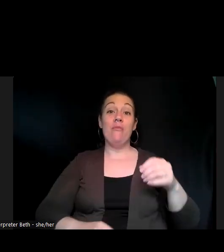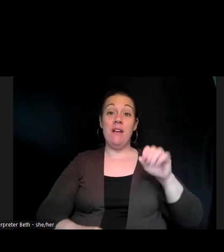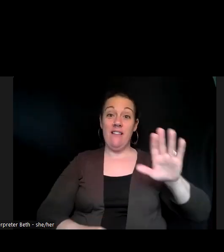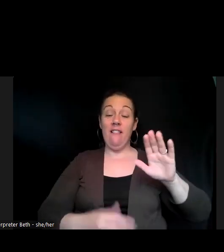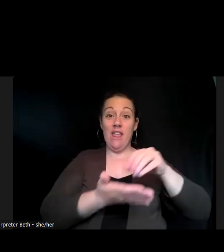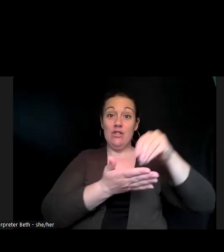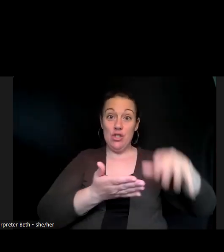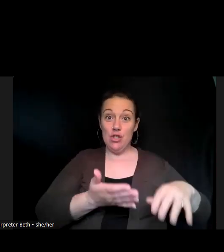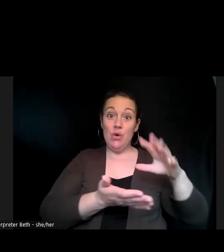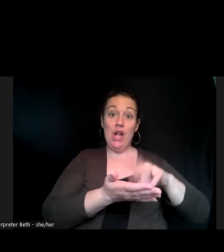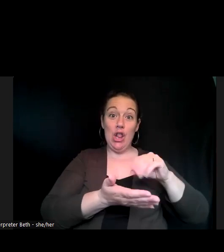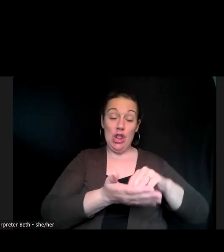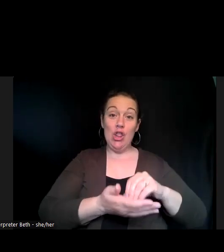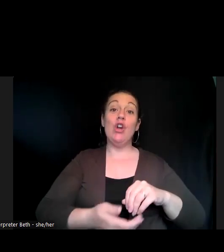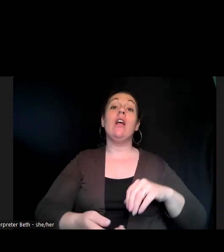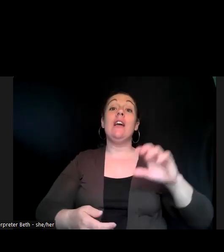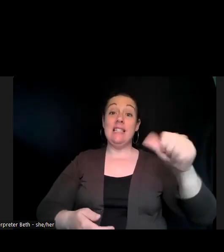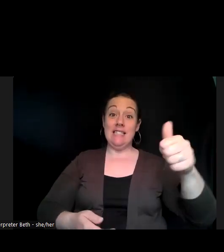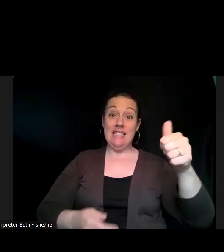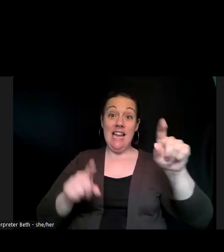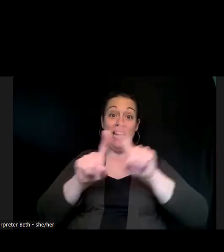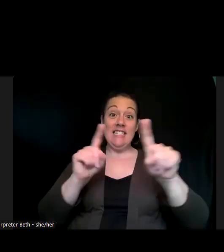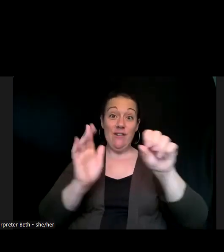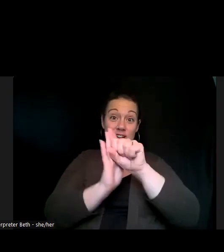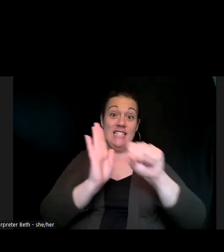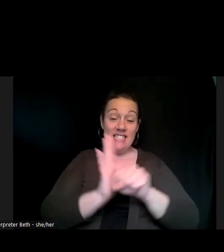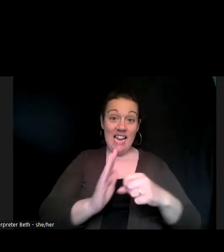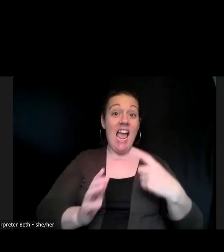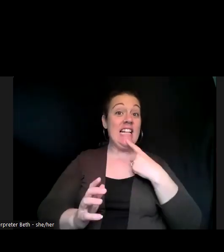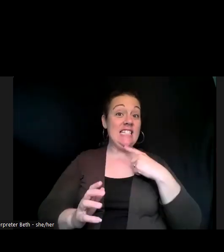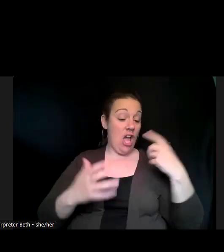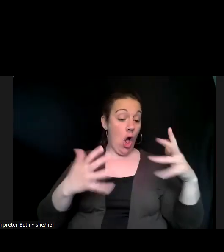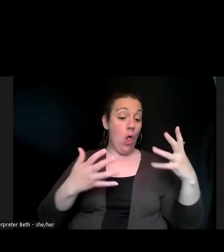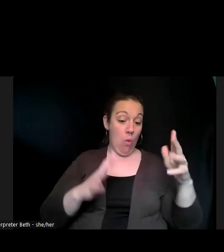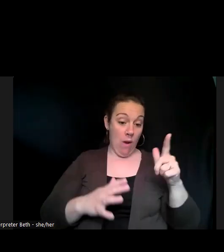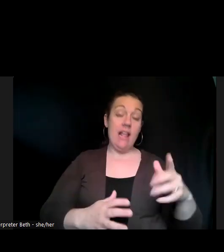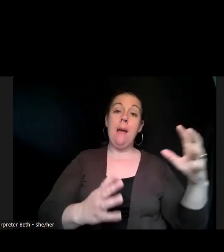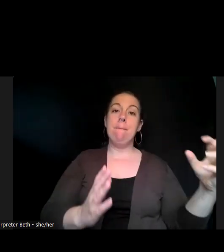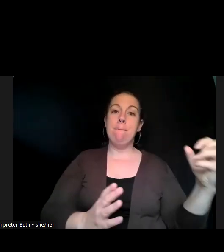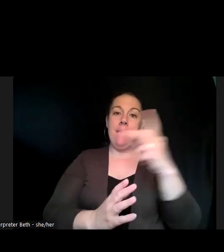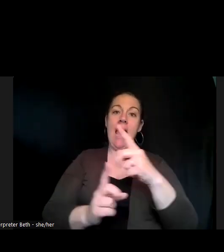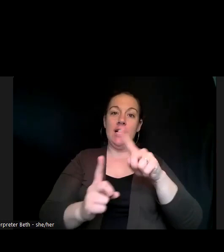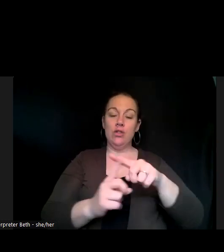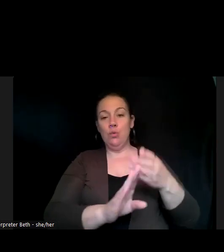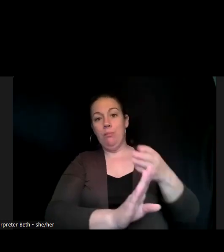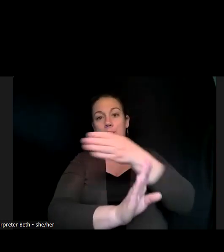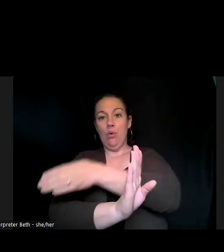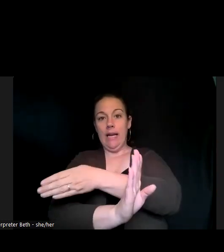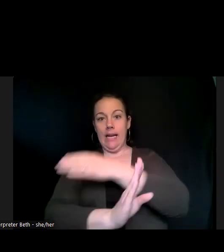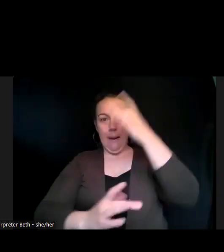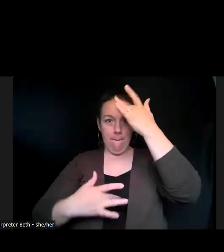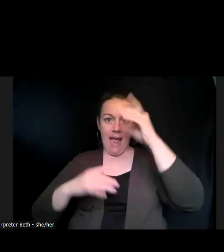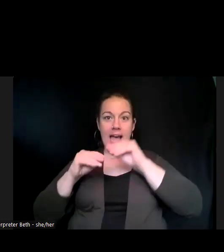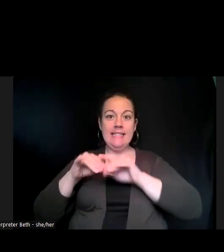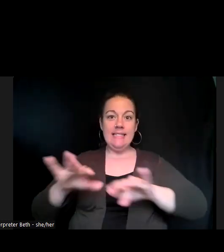reporting on their state assessments. They're back to pre-pandemic levels in reading, and 4 states in mathematics. And certainly this year, with